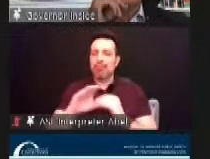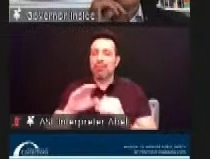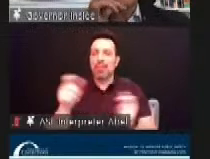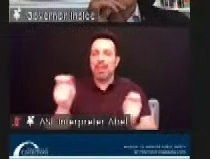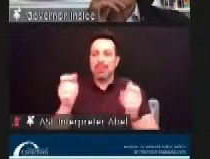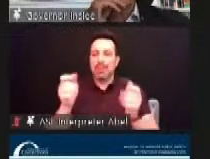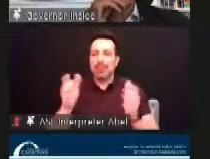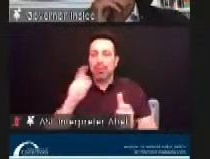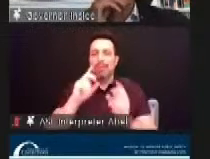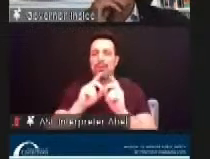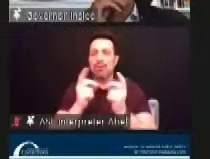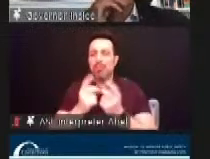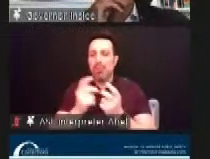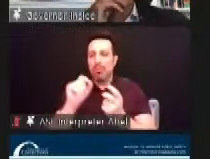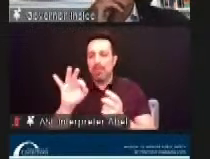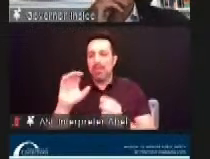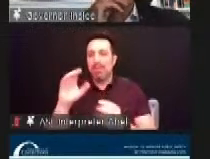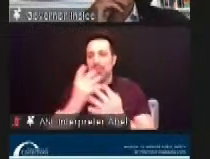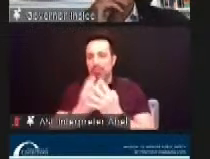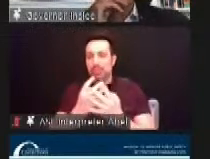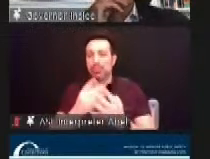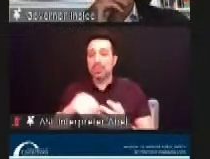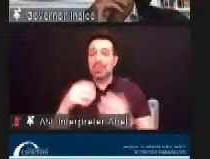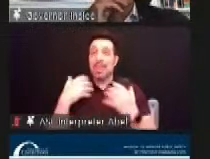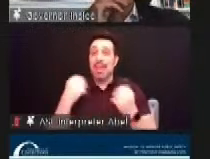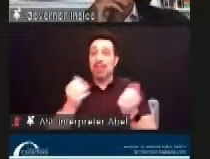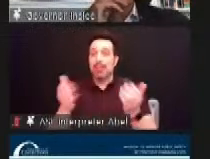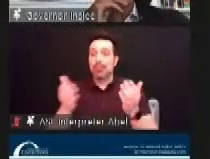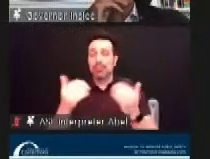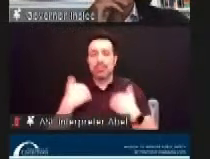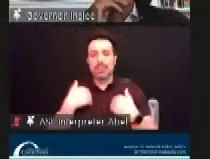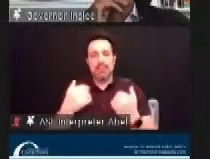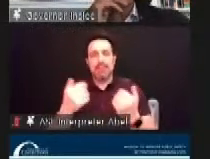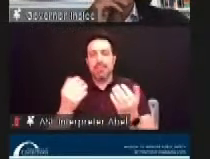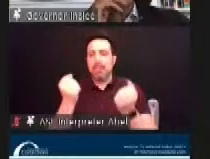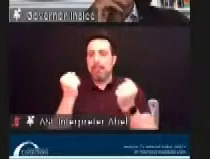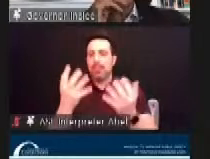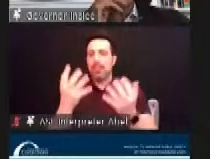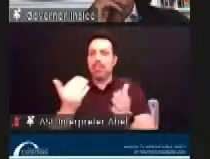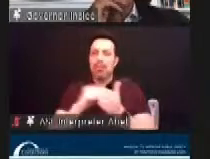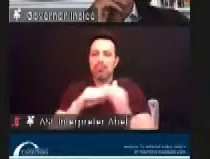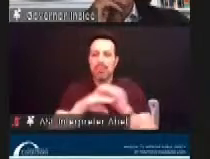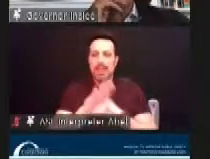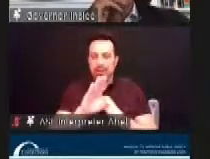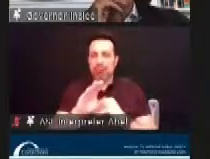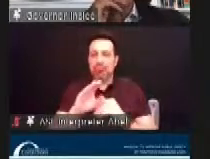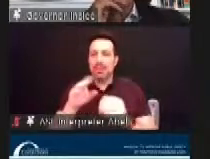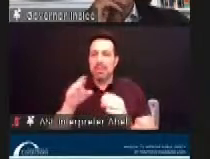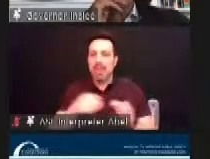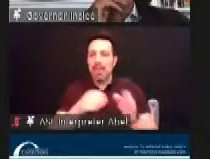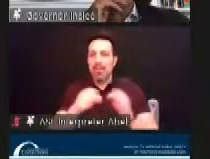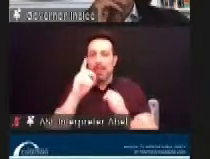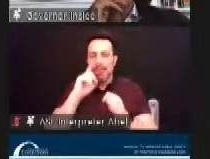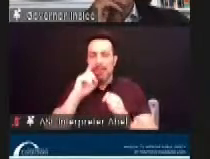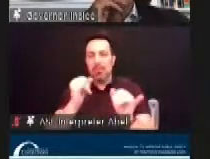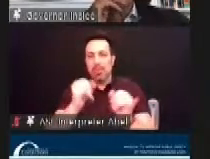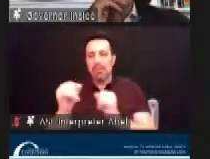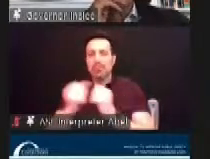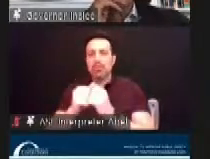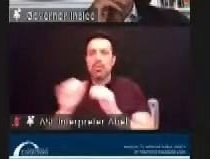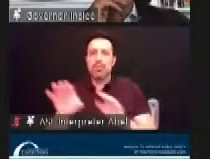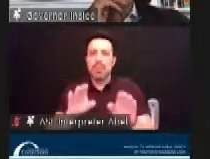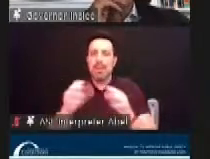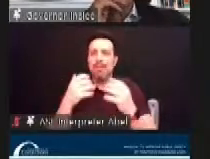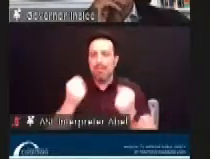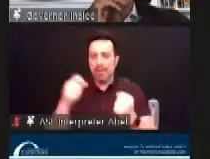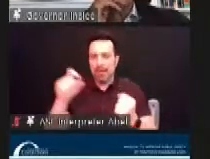the Department of Corrections. Health Services has multiple reentry pathways for individuals with behavioral health